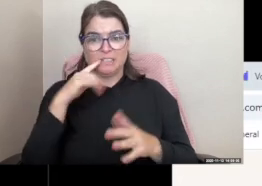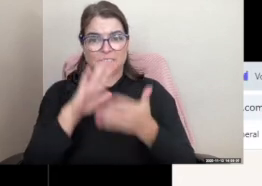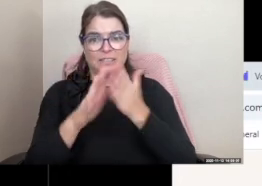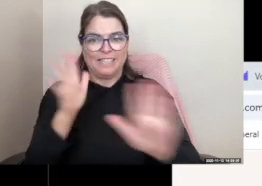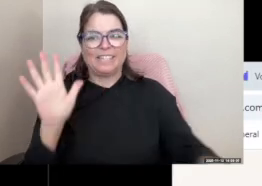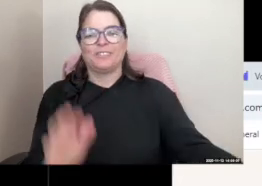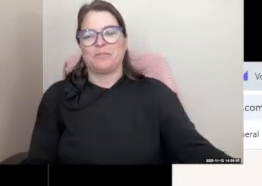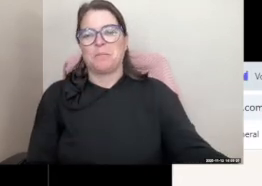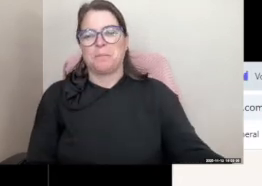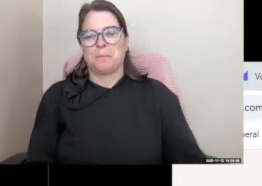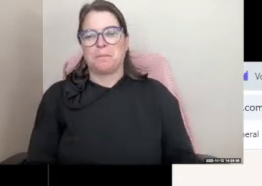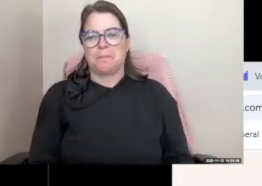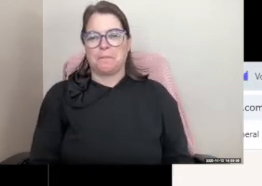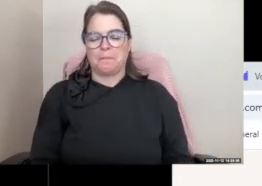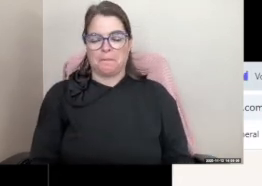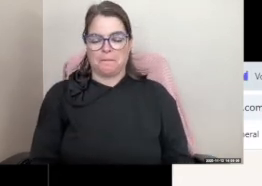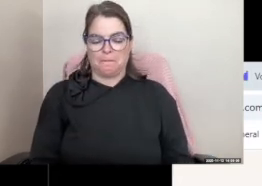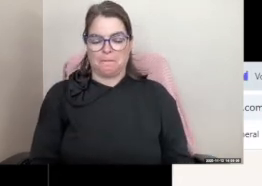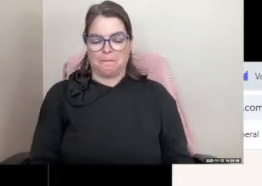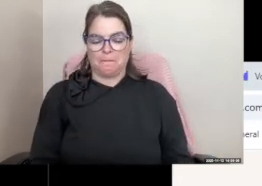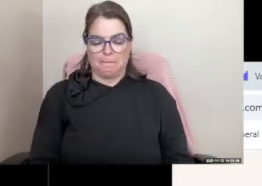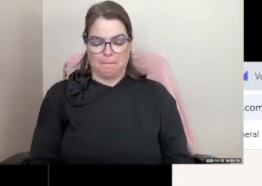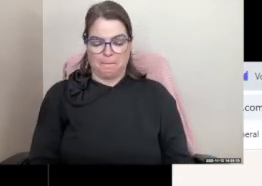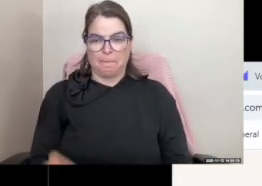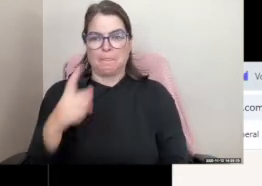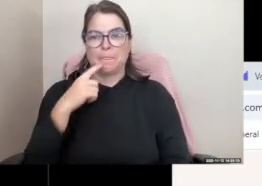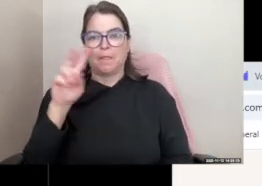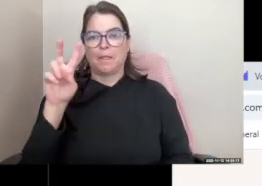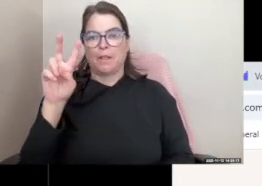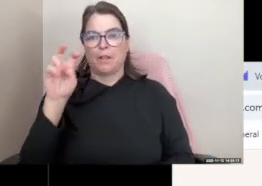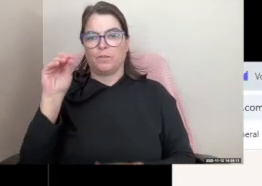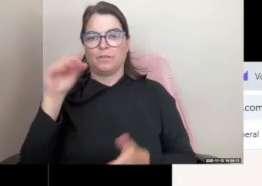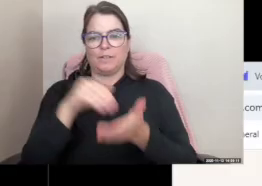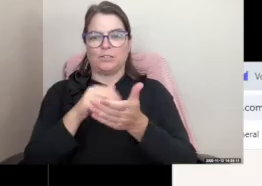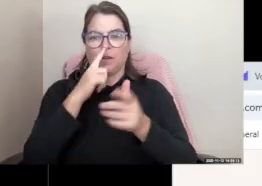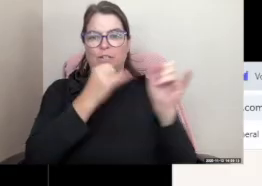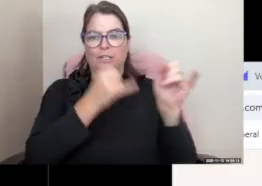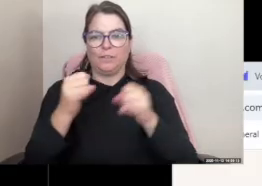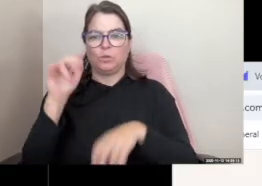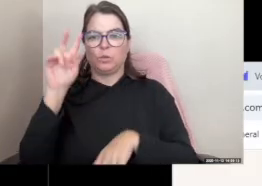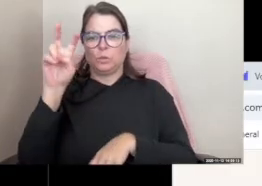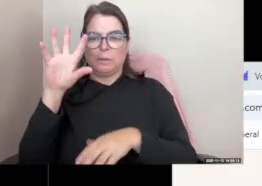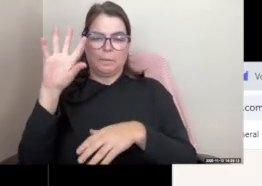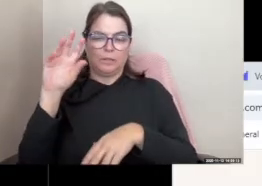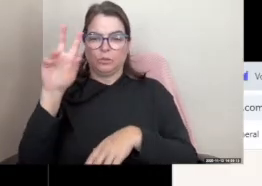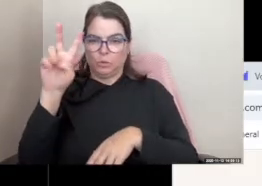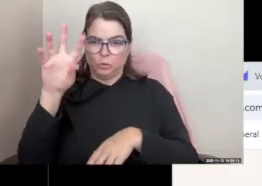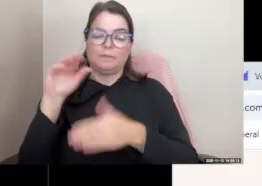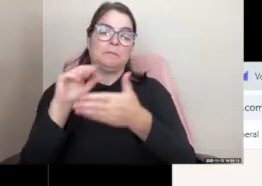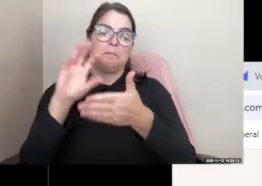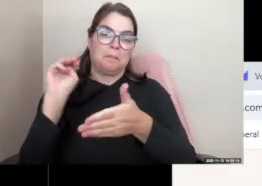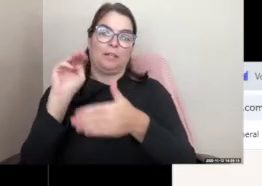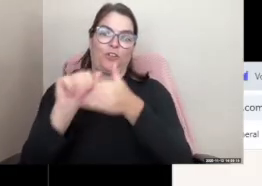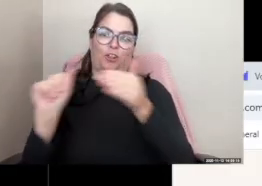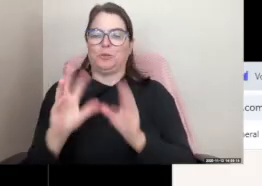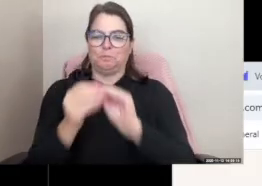half of it, frankly. And, on top of that, I feel like the amounts need to be higher. When we talk to fleet Okay, I operators, was it's really gonna say about you have cash